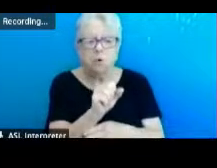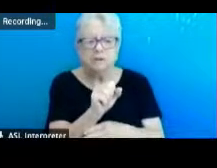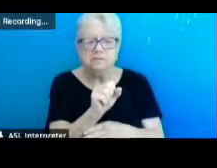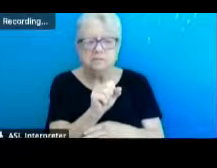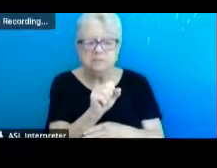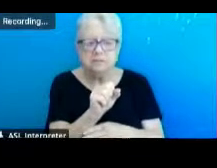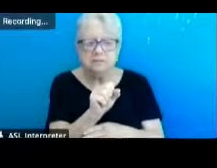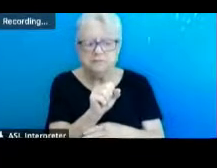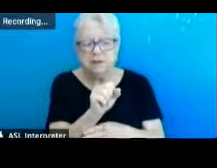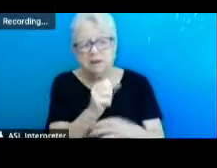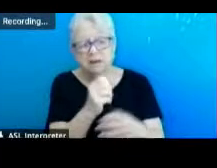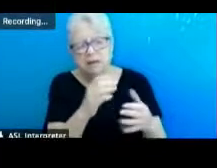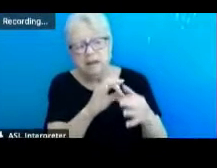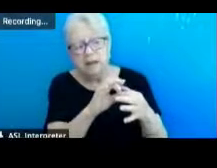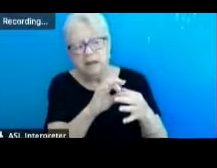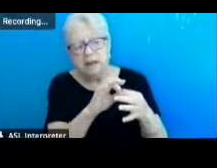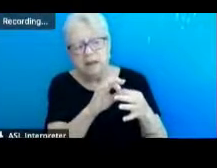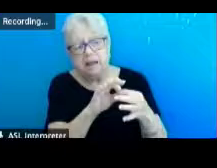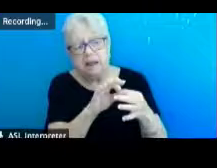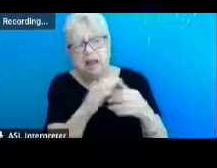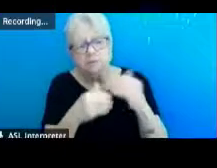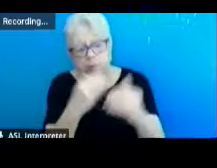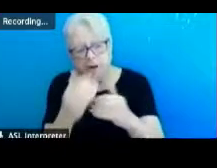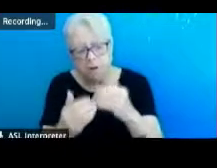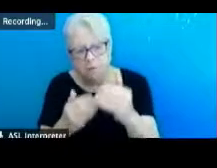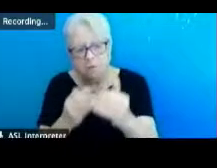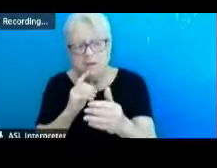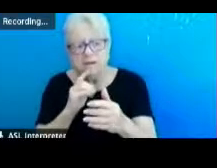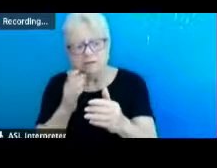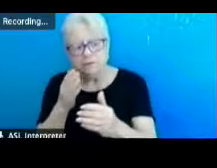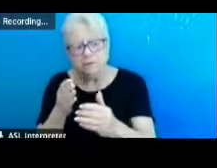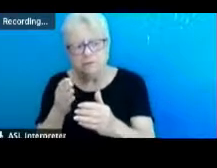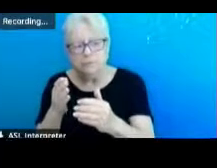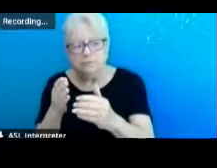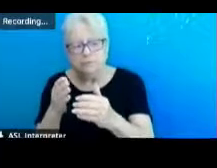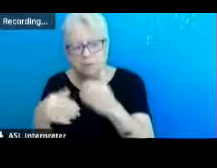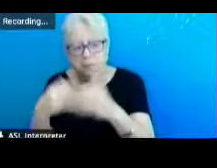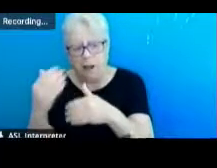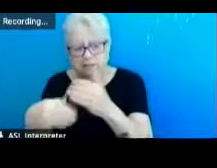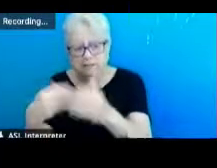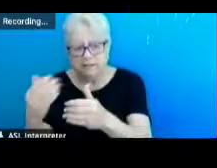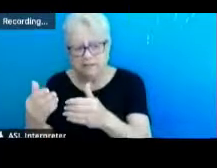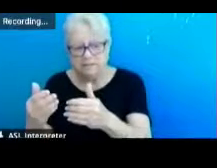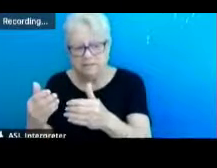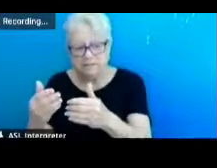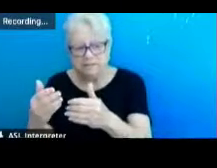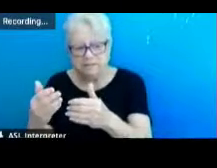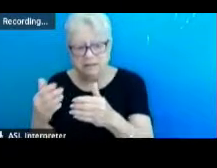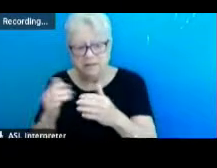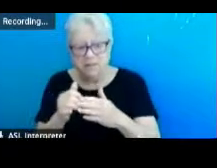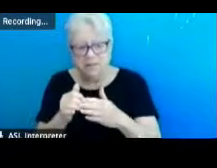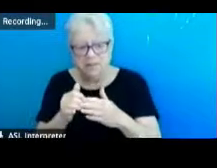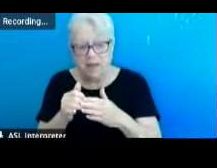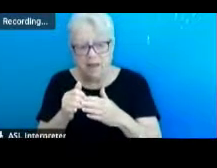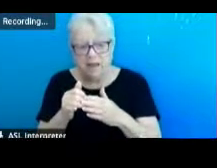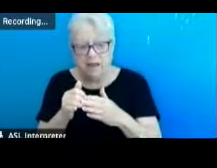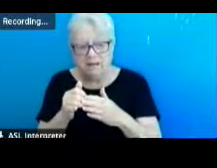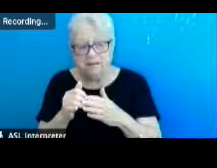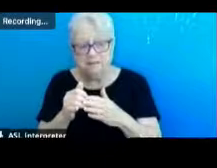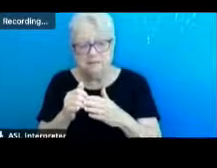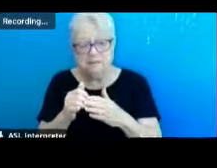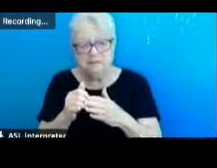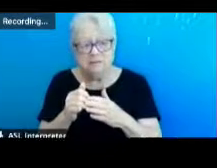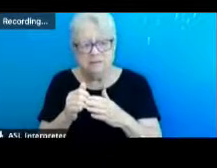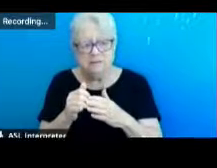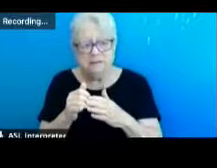In terms of as we go into the line drawing process, that's when our spend's going to kick